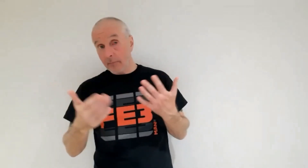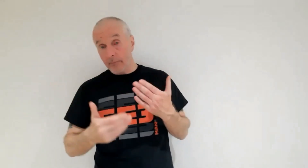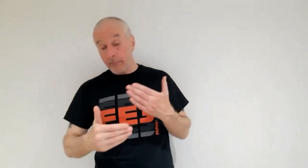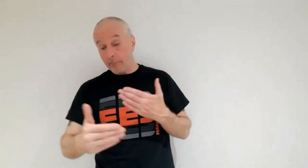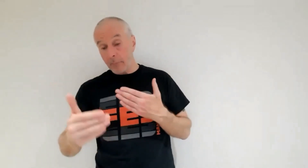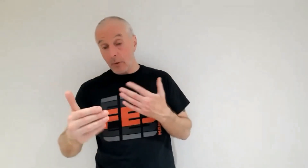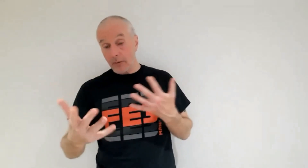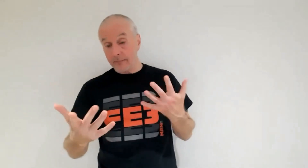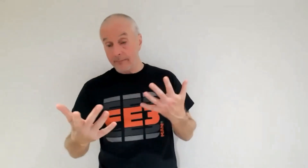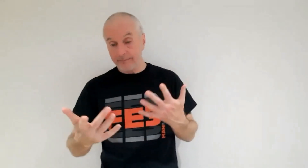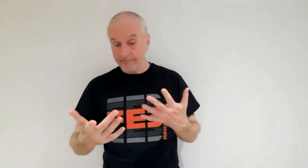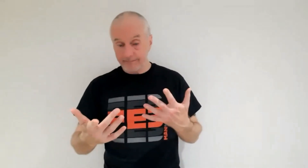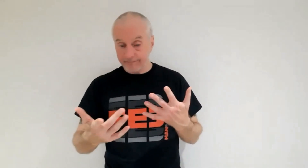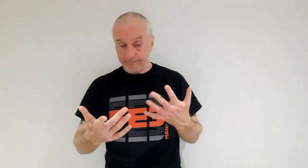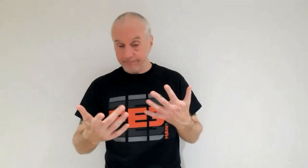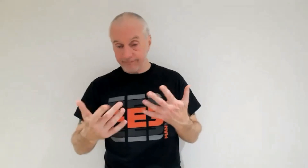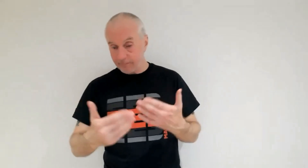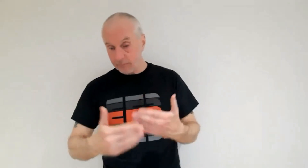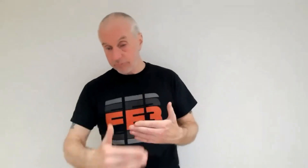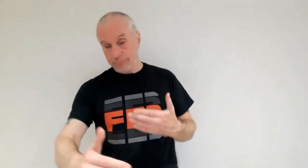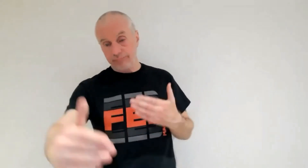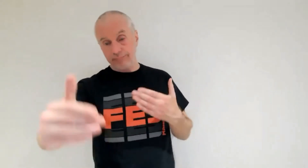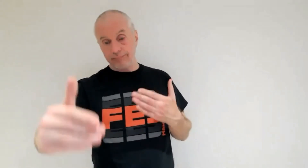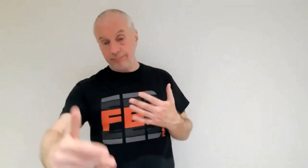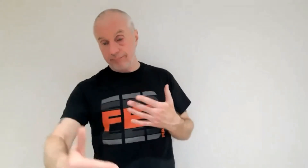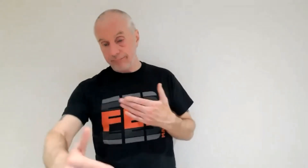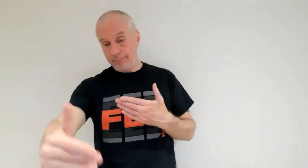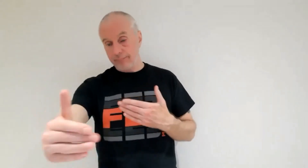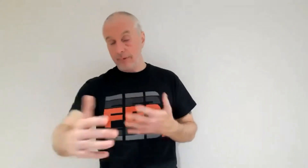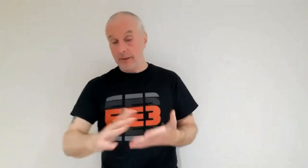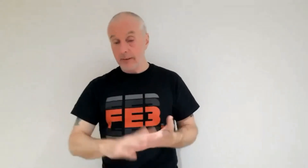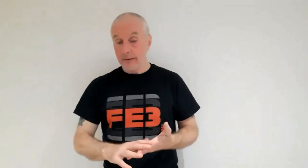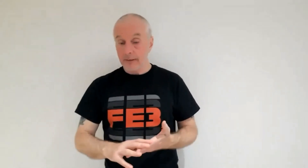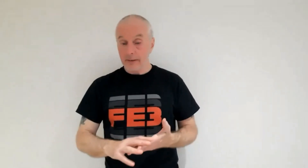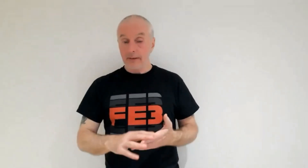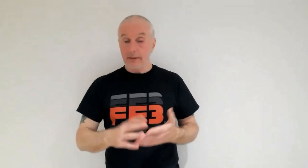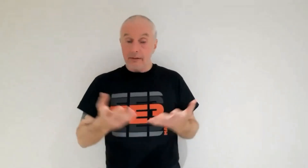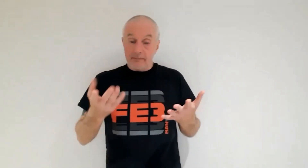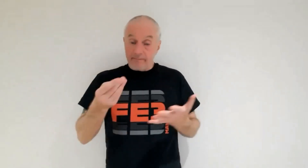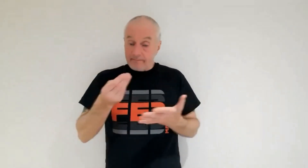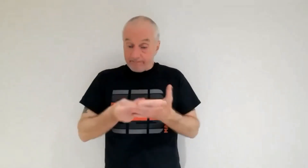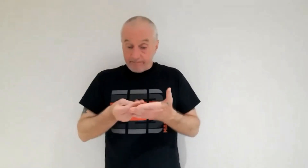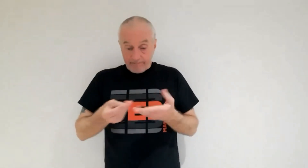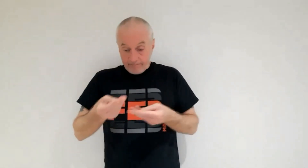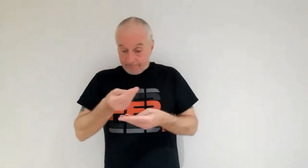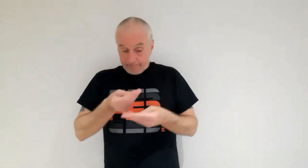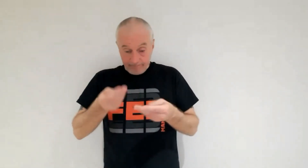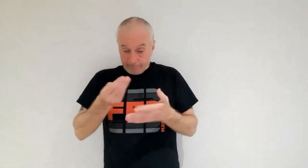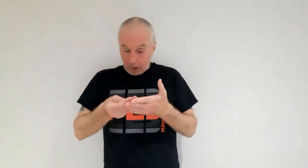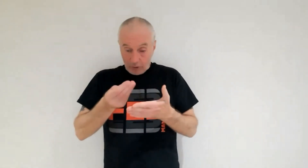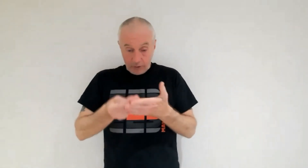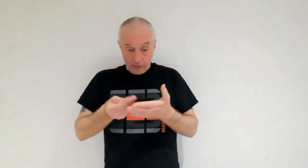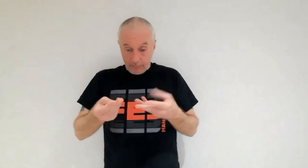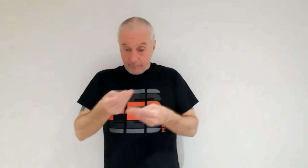once it comes in, sort of once you try to deploy it on scale, it comes down to the economics,